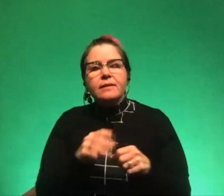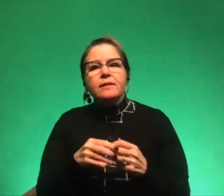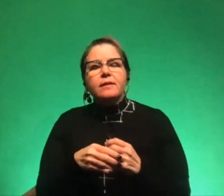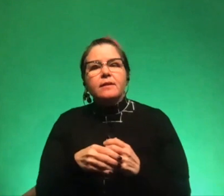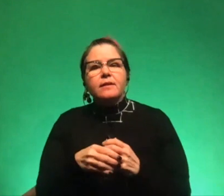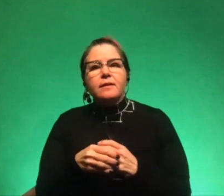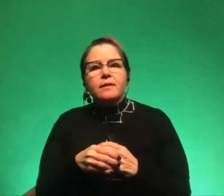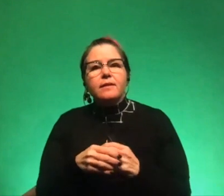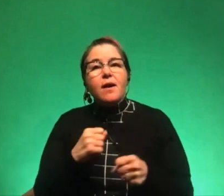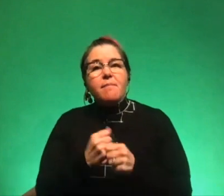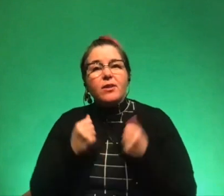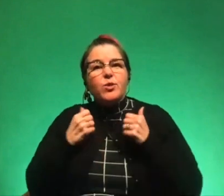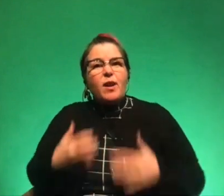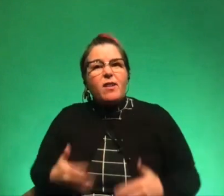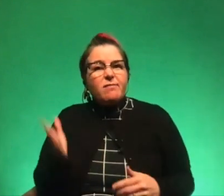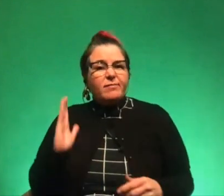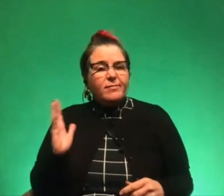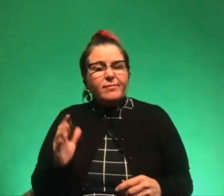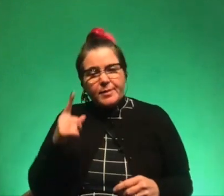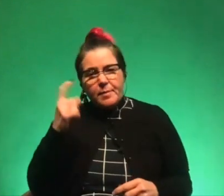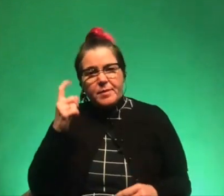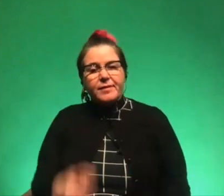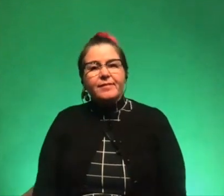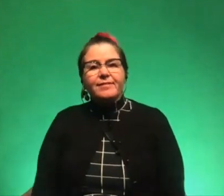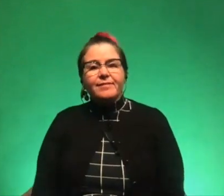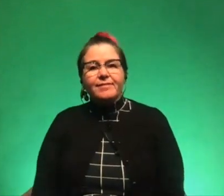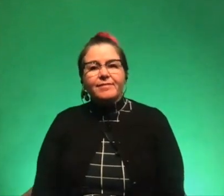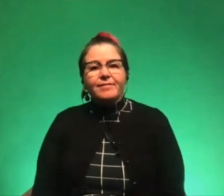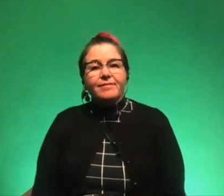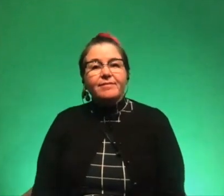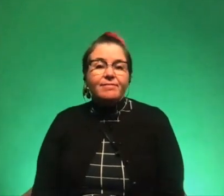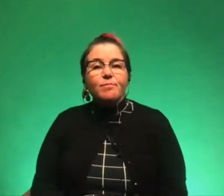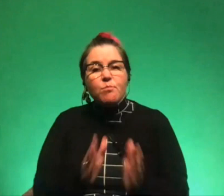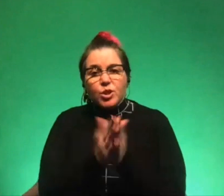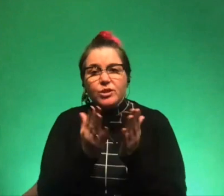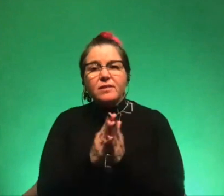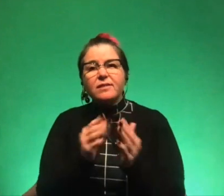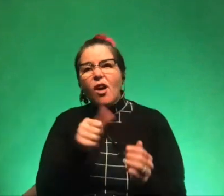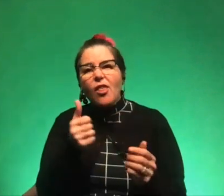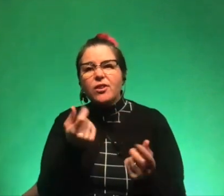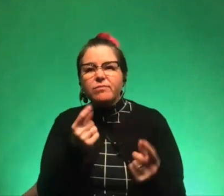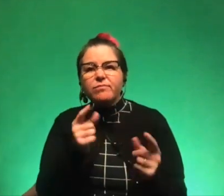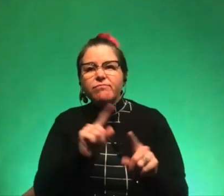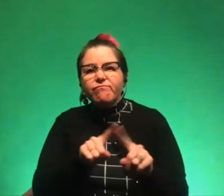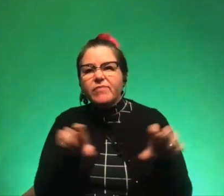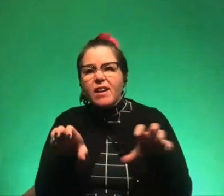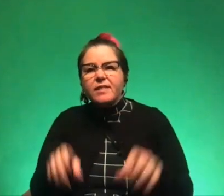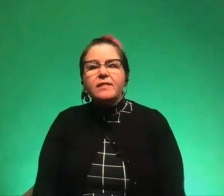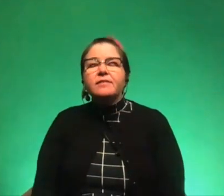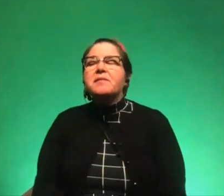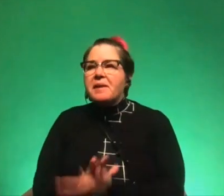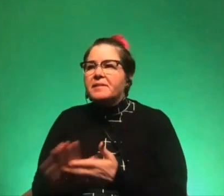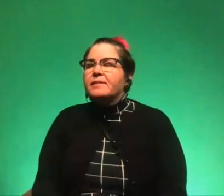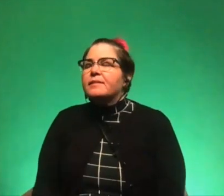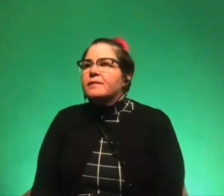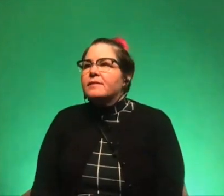I made a sweater when I was down there this summer doing that. So yeah, books and other activities. Yeah. Nice. Let's